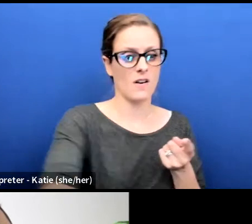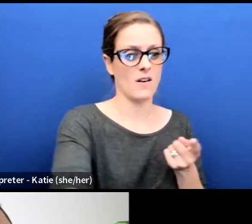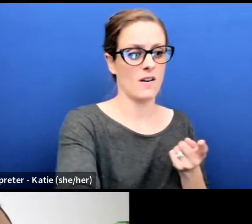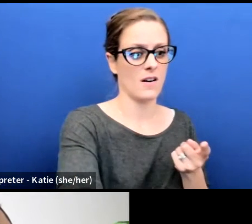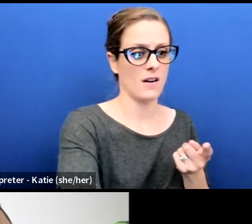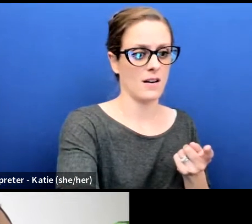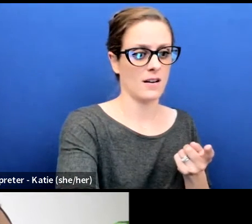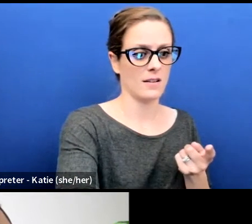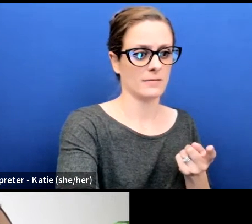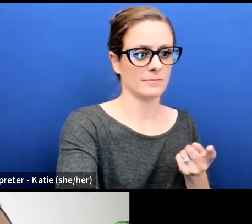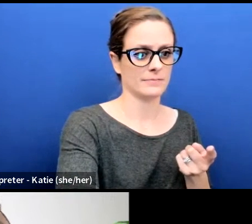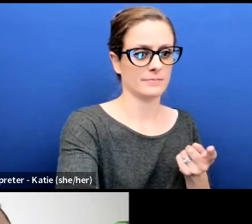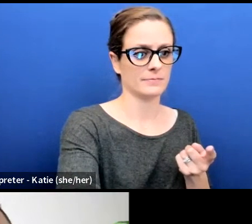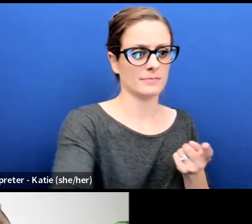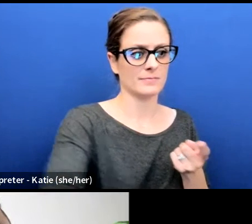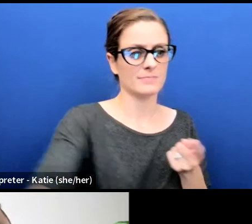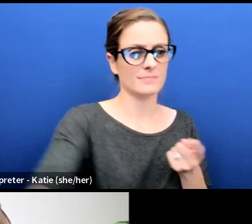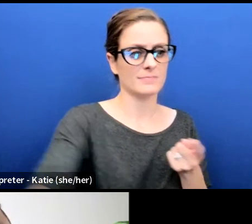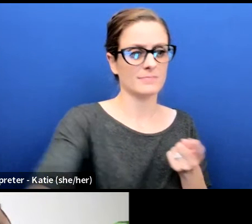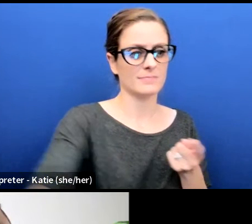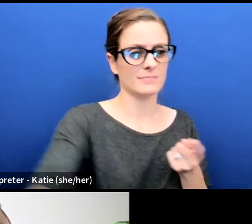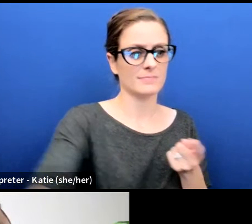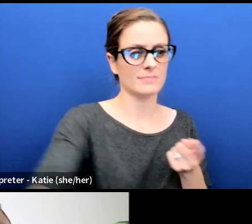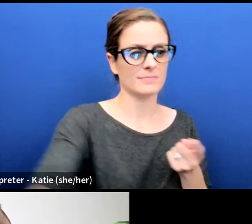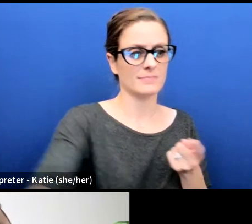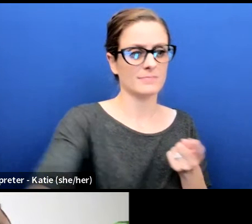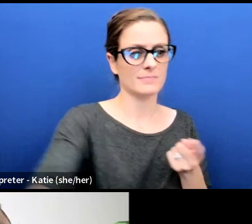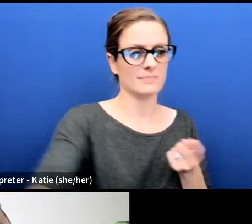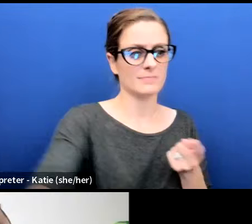you know, we're going to need some help if we're going to.